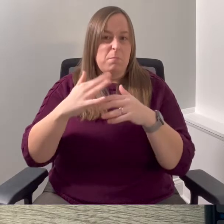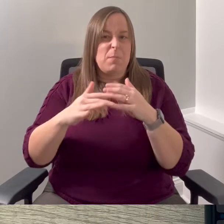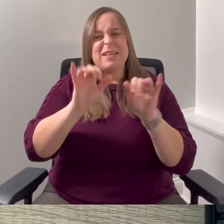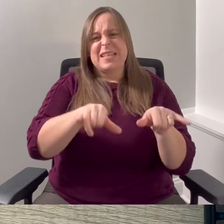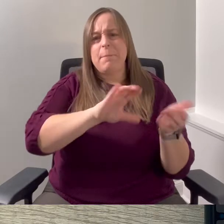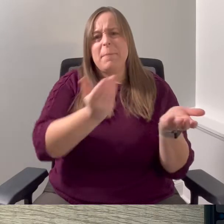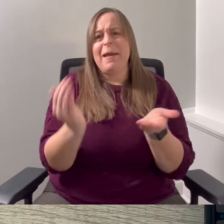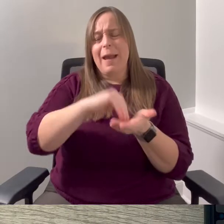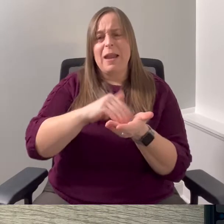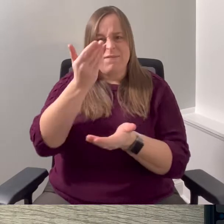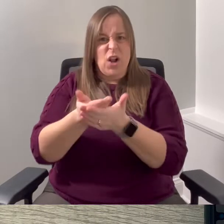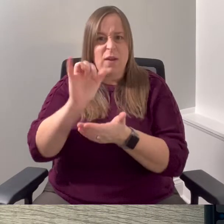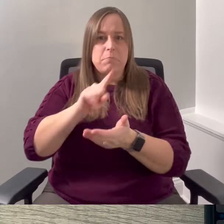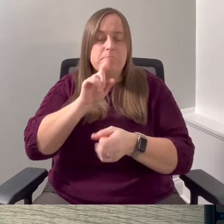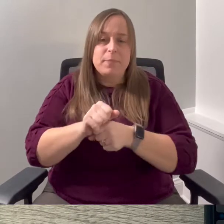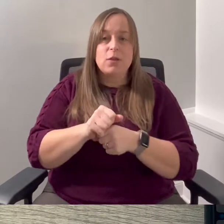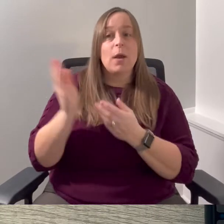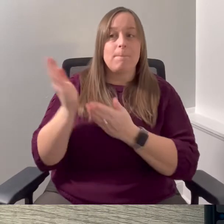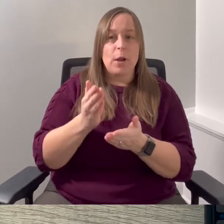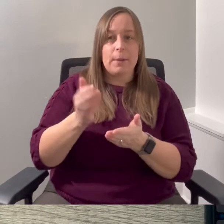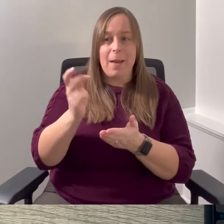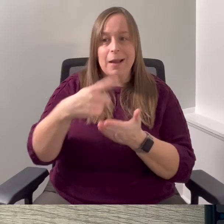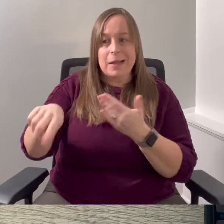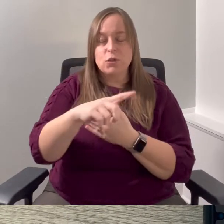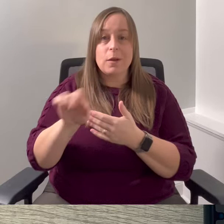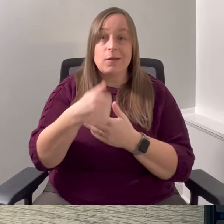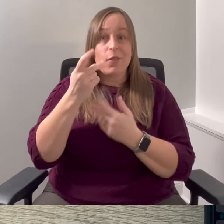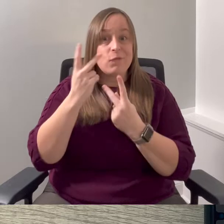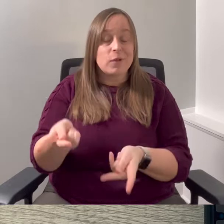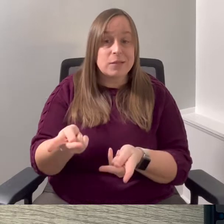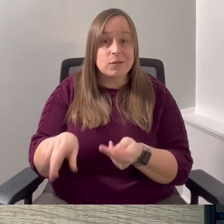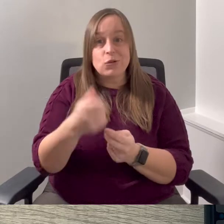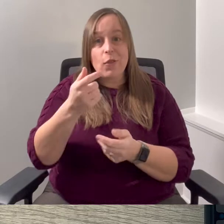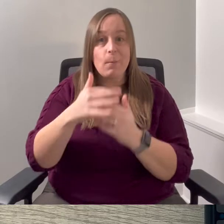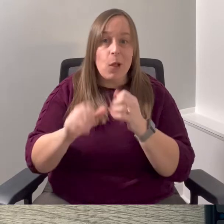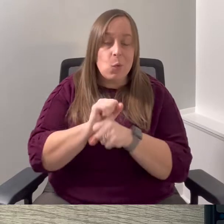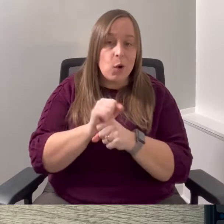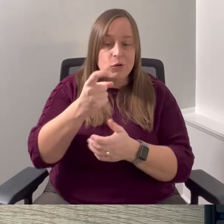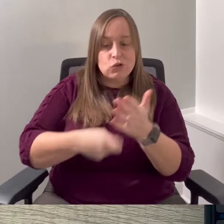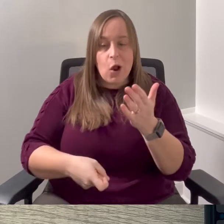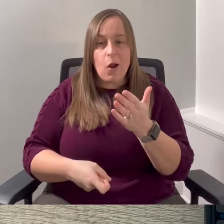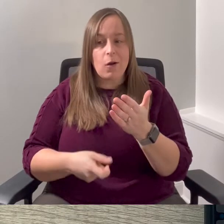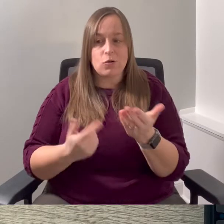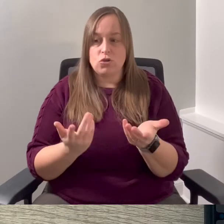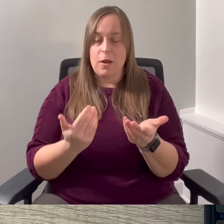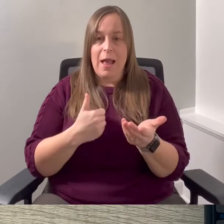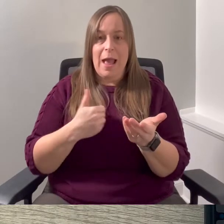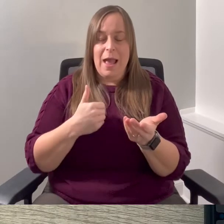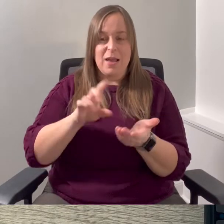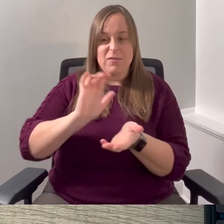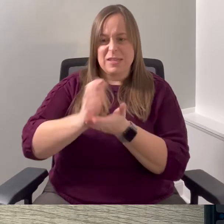that. So I had to take her back next week. So that's another visit. That's another blood work. And I just have a set amount. I think it's